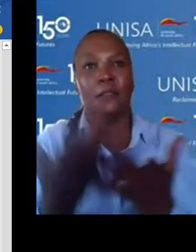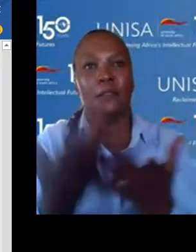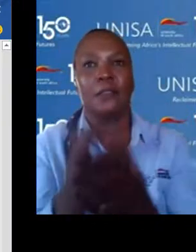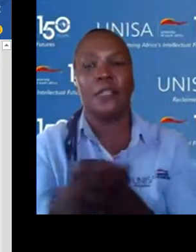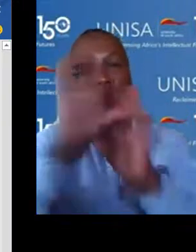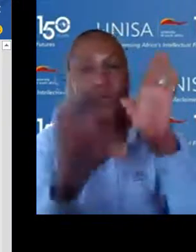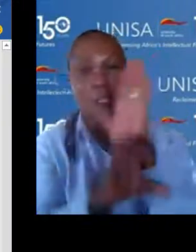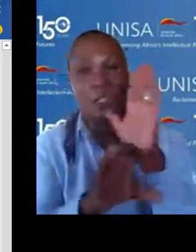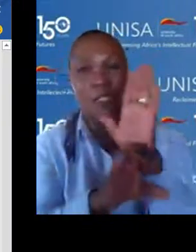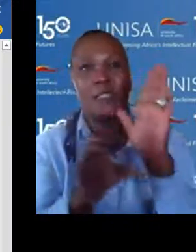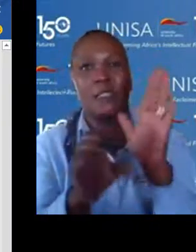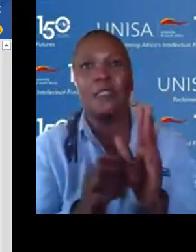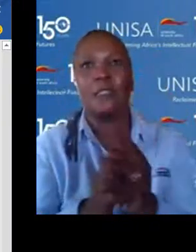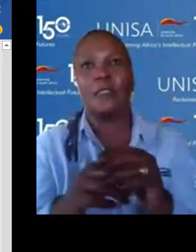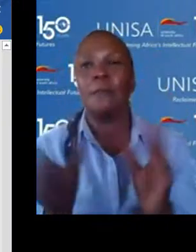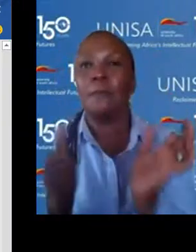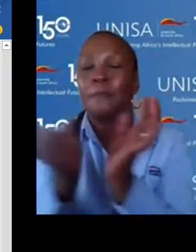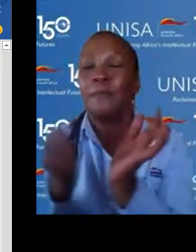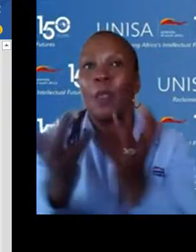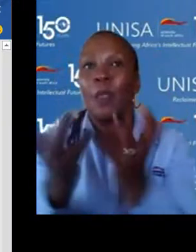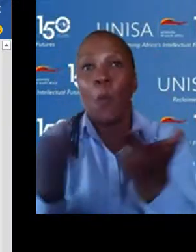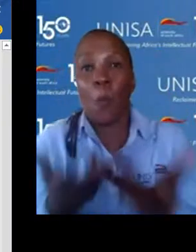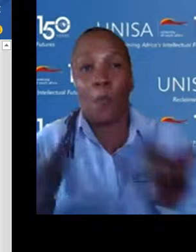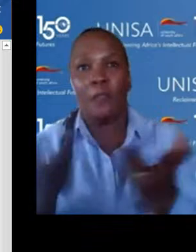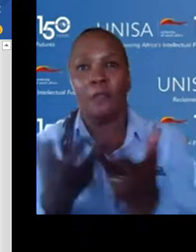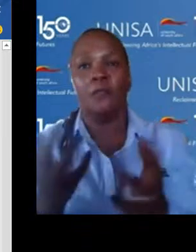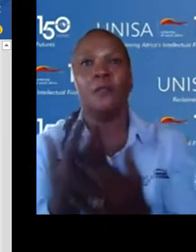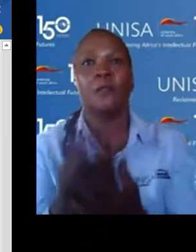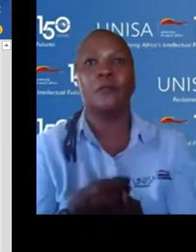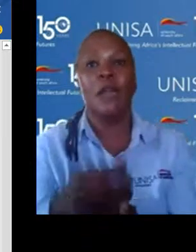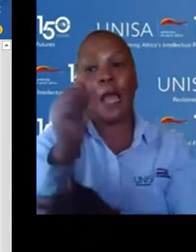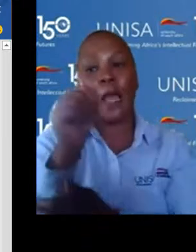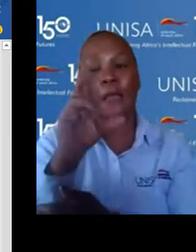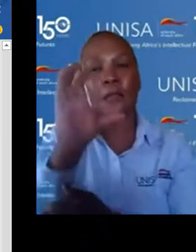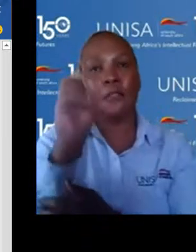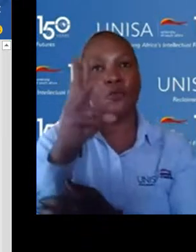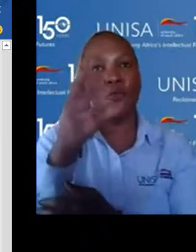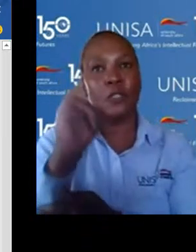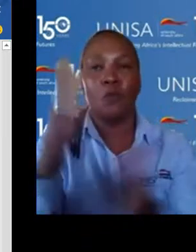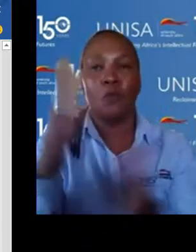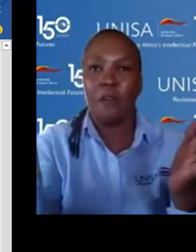Summit, where ACSWID will facilitate